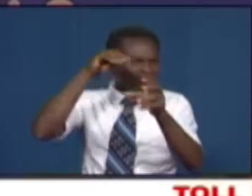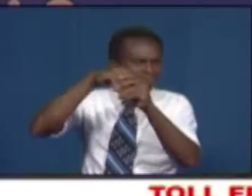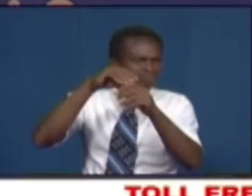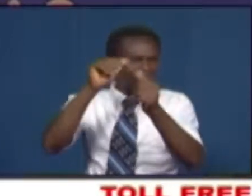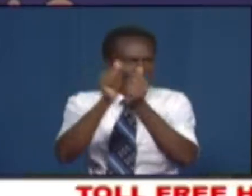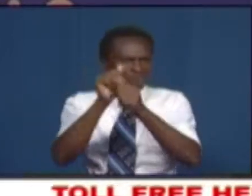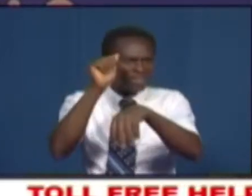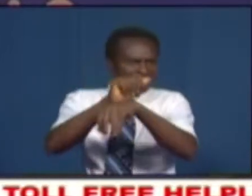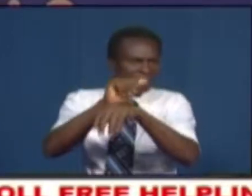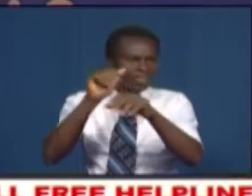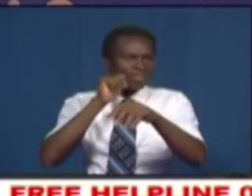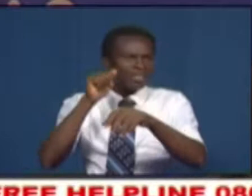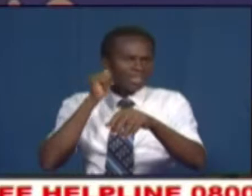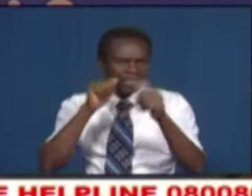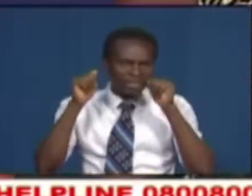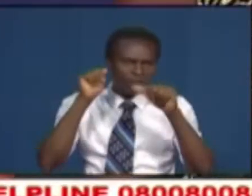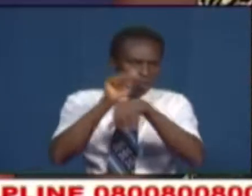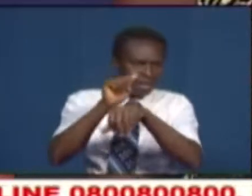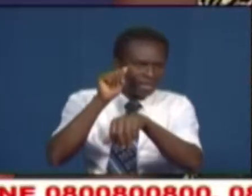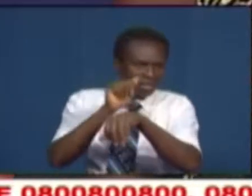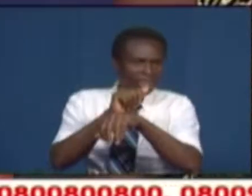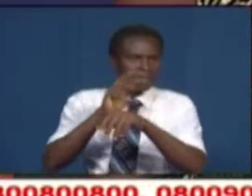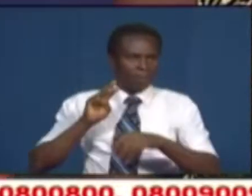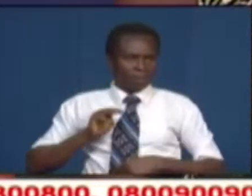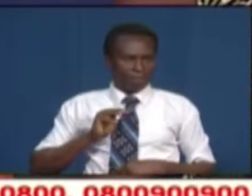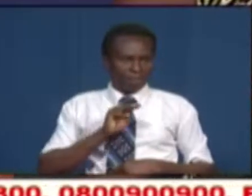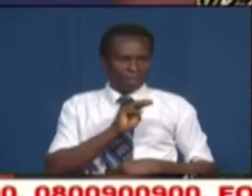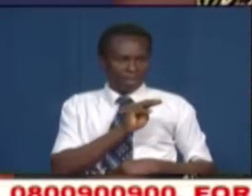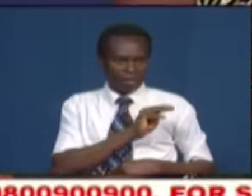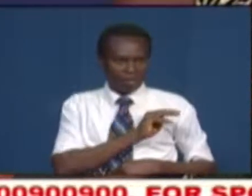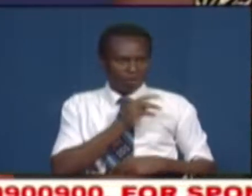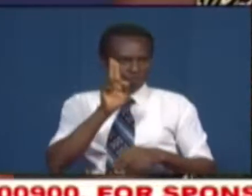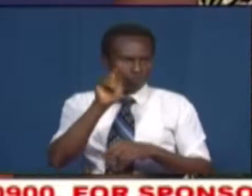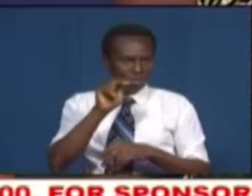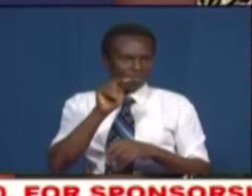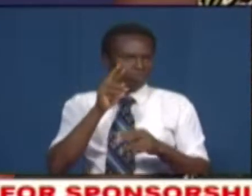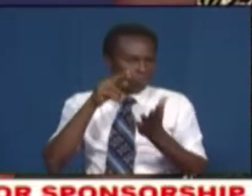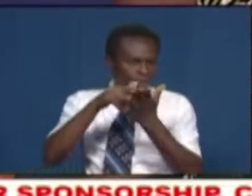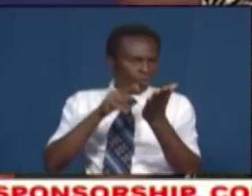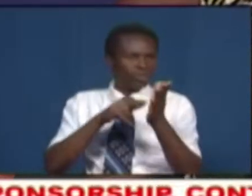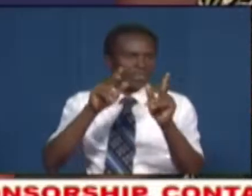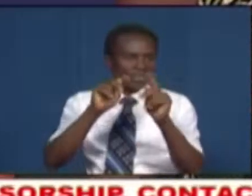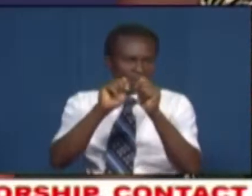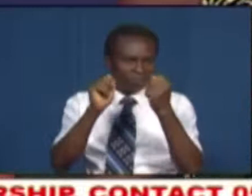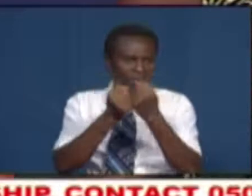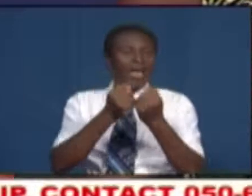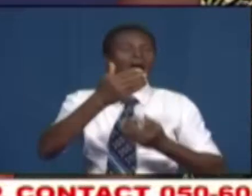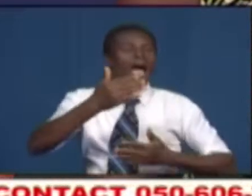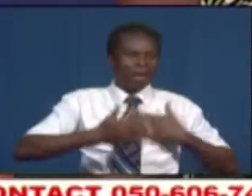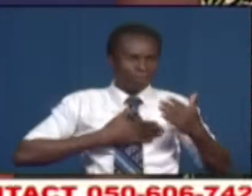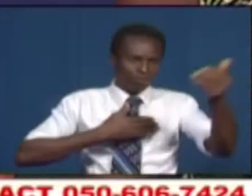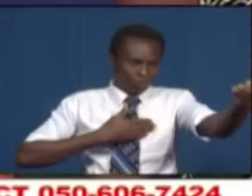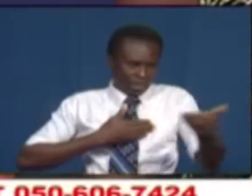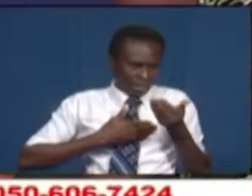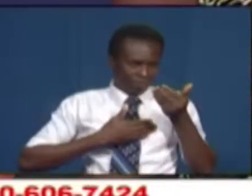health management in her community. She's also a member of the UNICEF U Report team, right, Abigail? Sorry. Abigail, you're welcome, and I'm so happy to have you on the